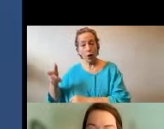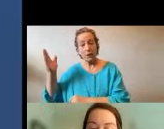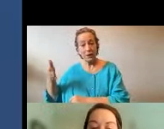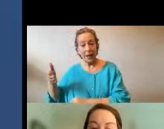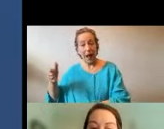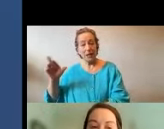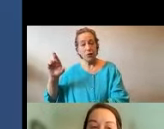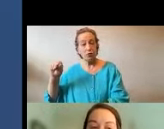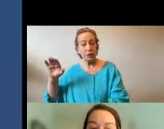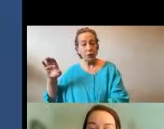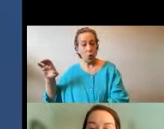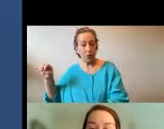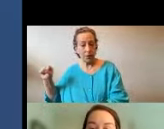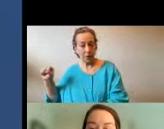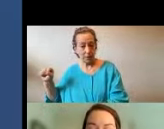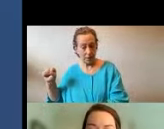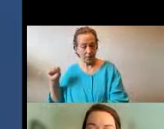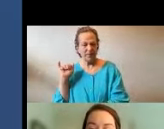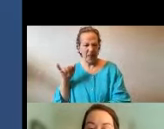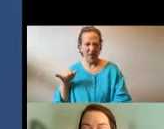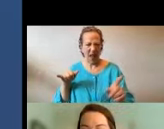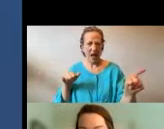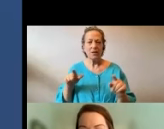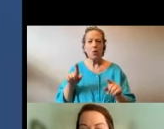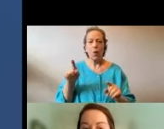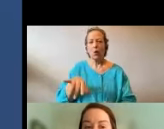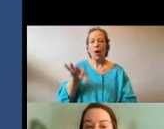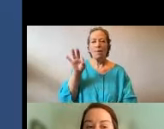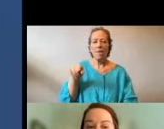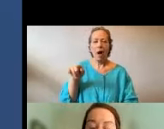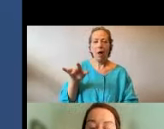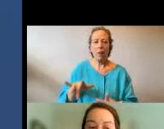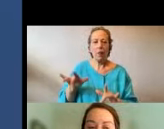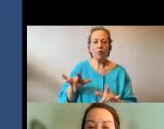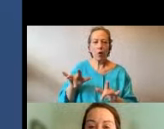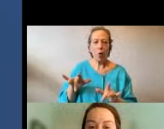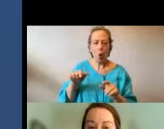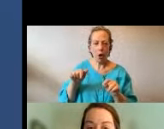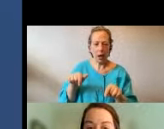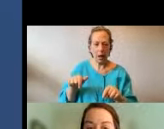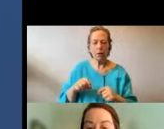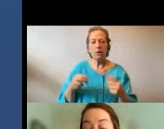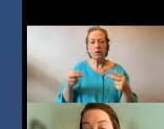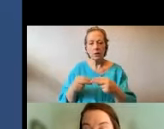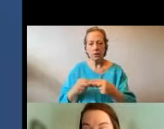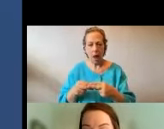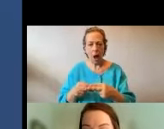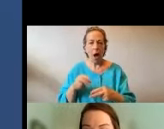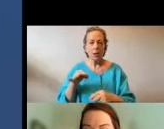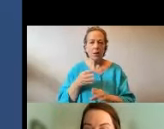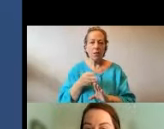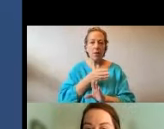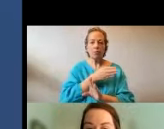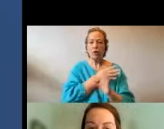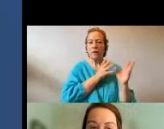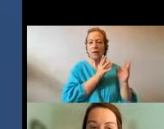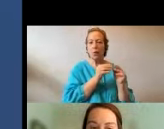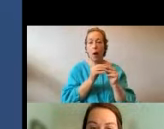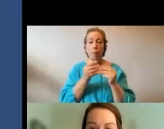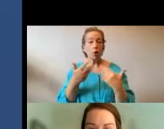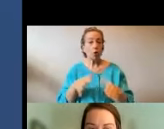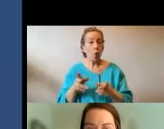medical-legalpartnership.org/resources is where the recordings with the slides of the prior 3 webinars are already posted, and this one